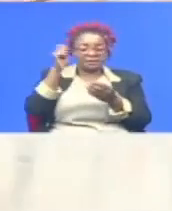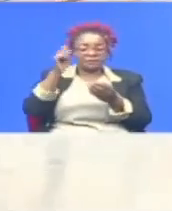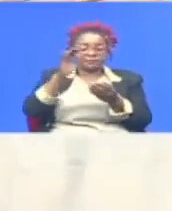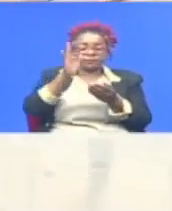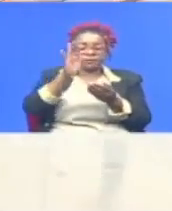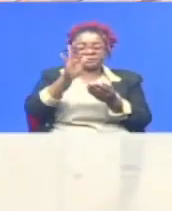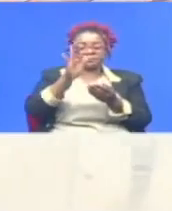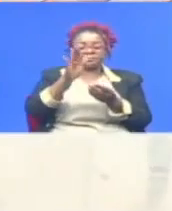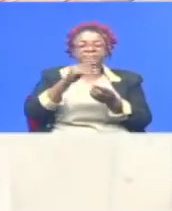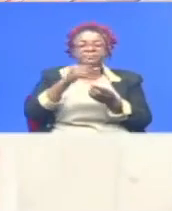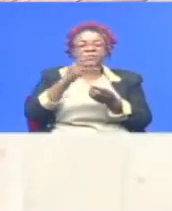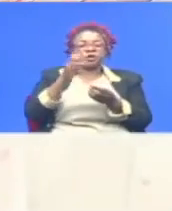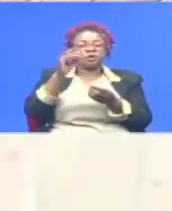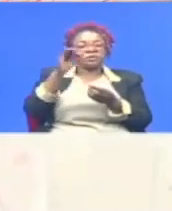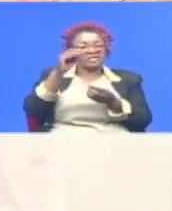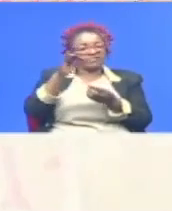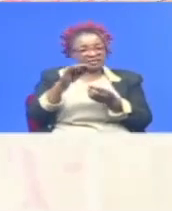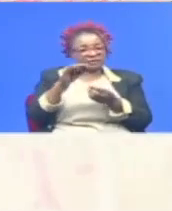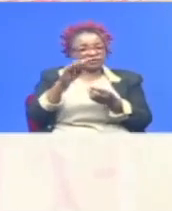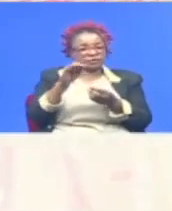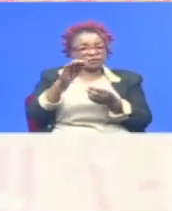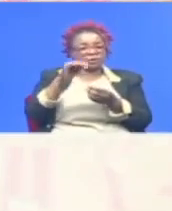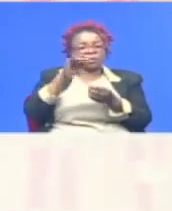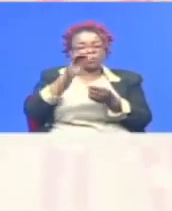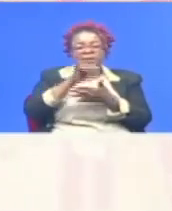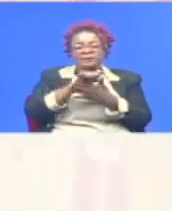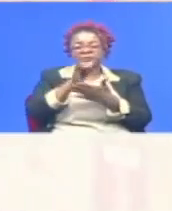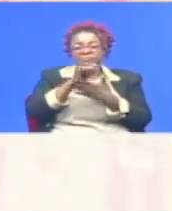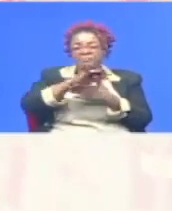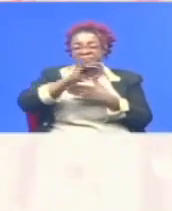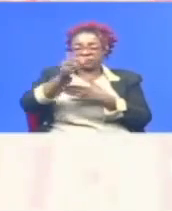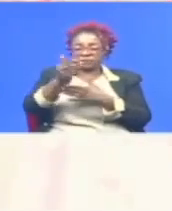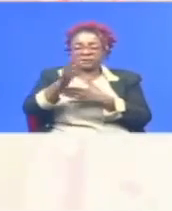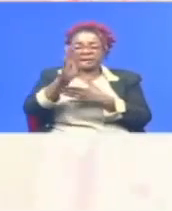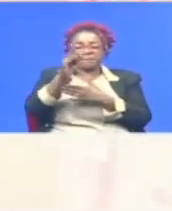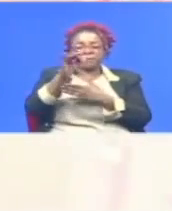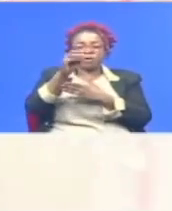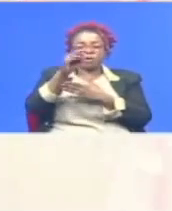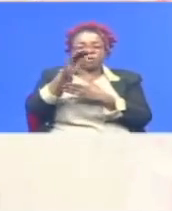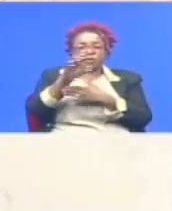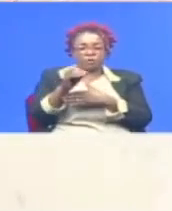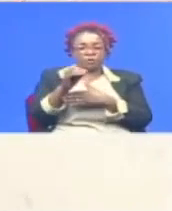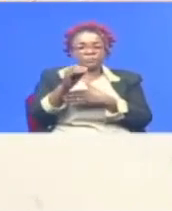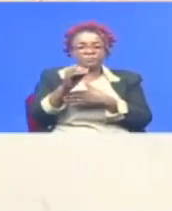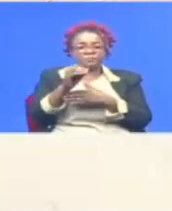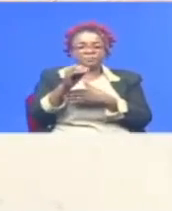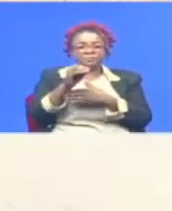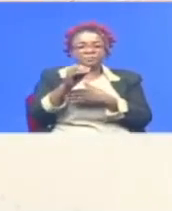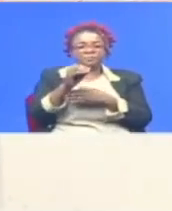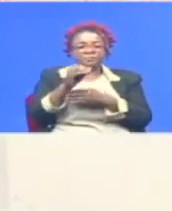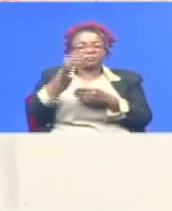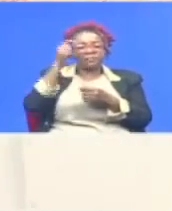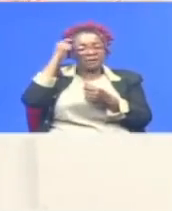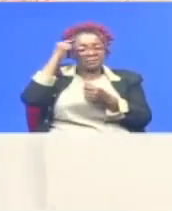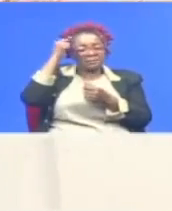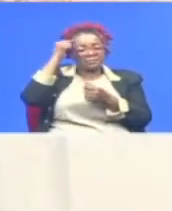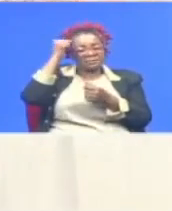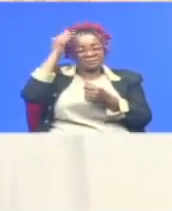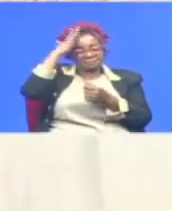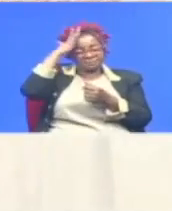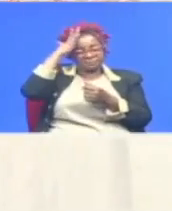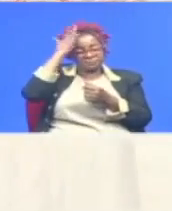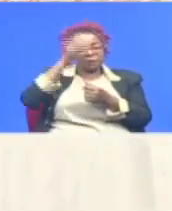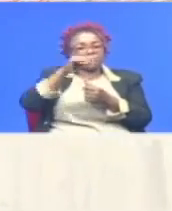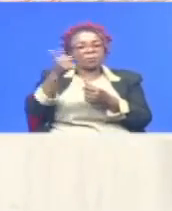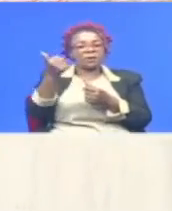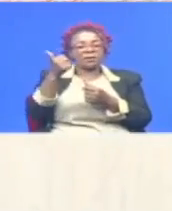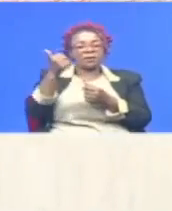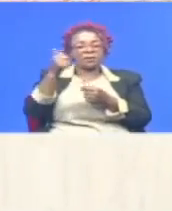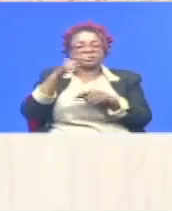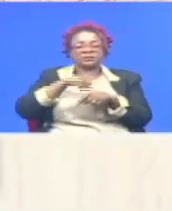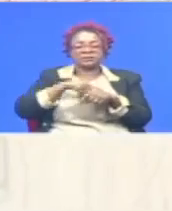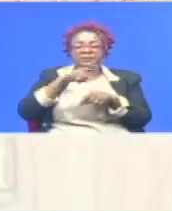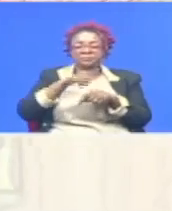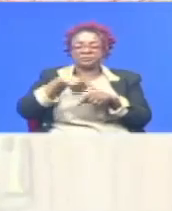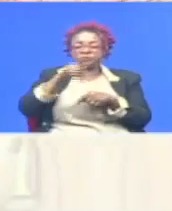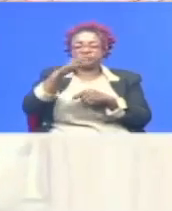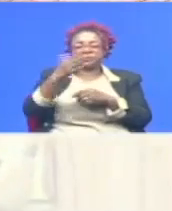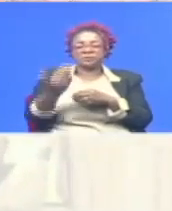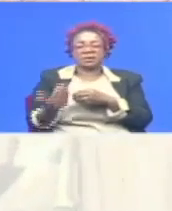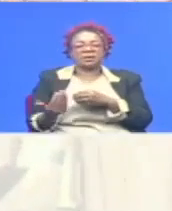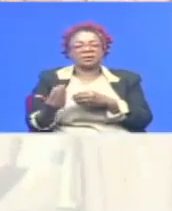a conversation on the conservation of the mountain bongo sparks nostalgia, eliciting memories of when he was a little